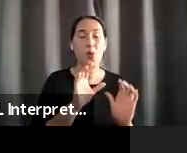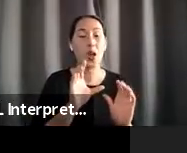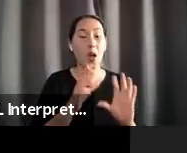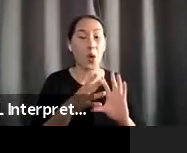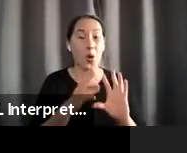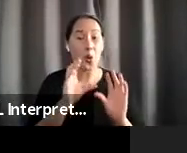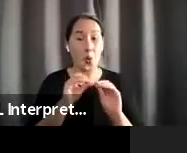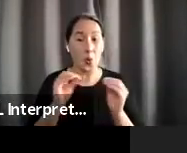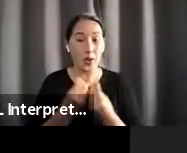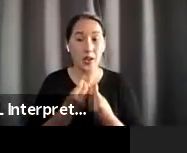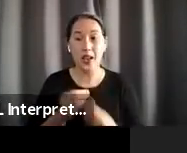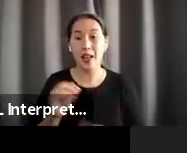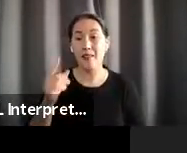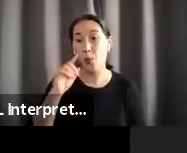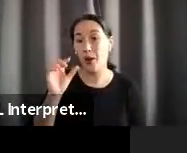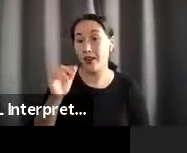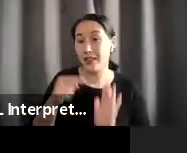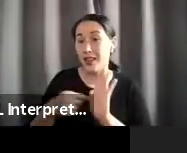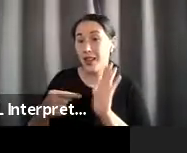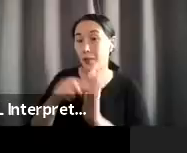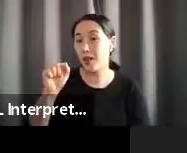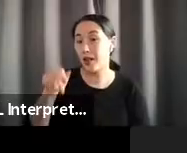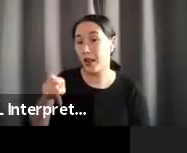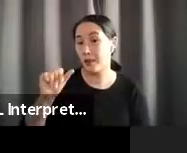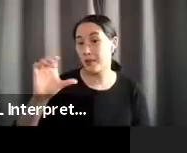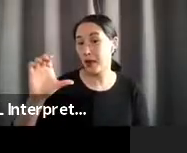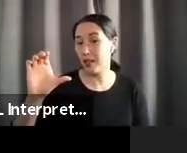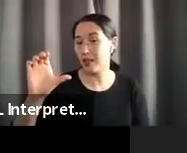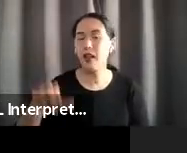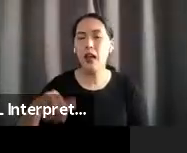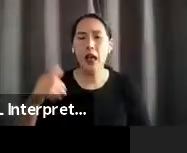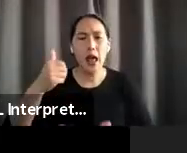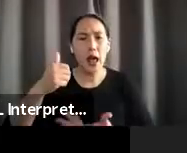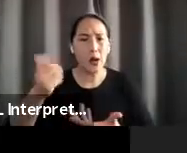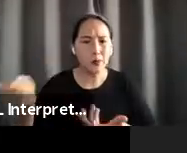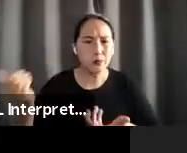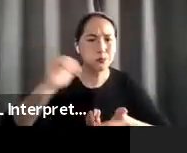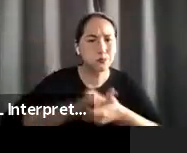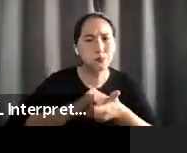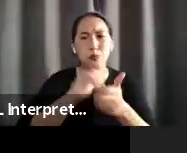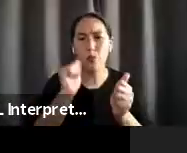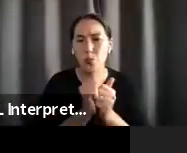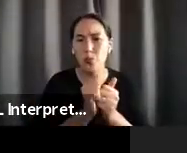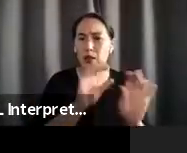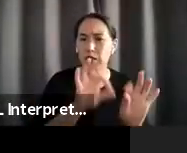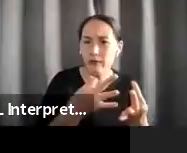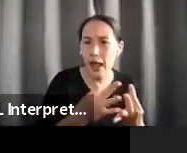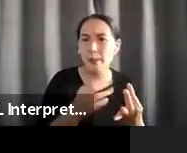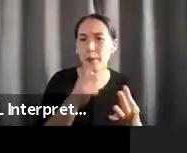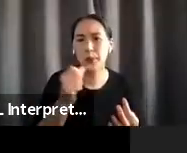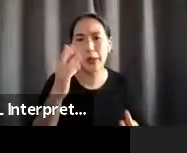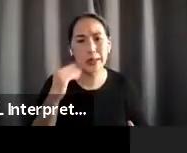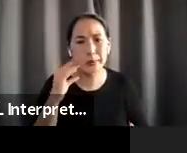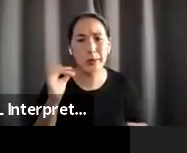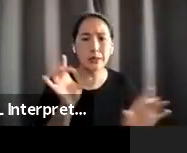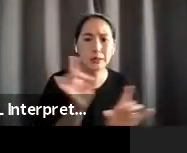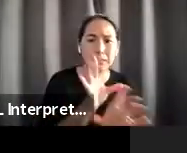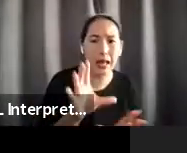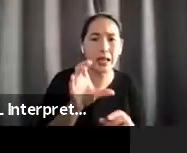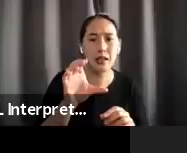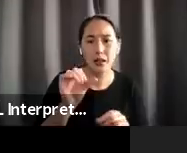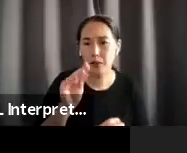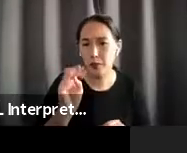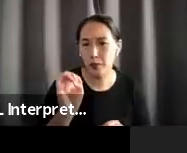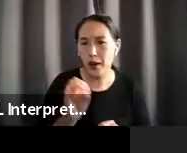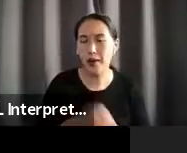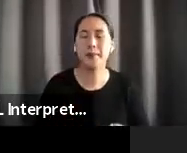others working with the victims of racial violence and the family members, and loved ones of the